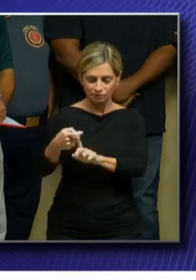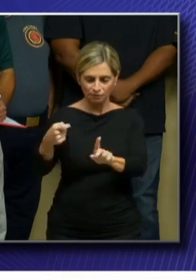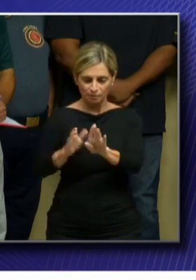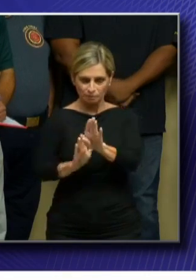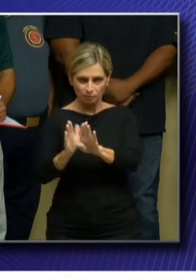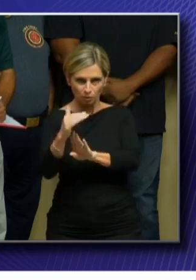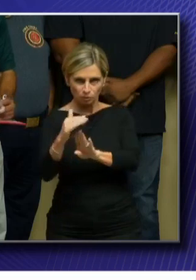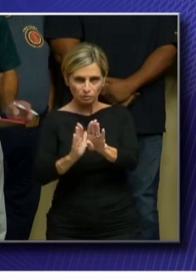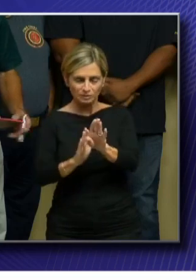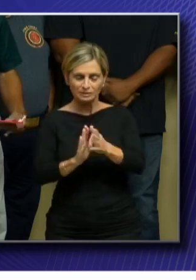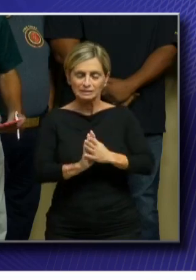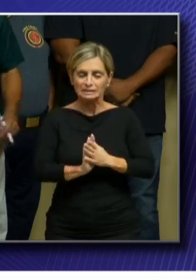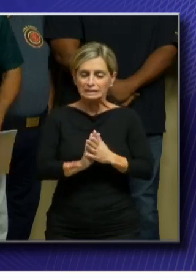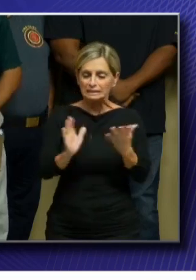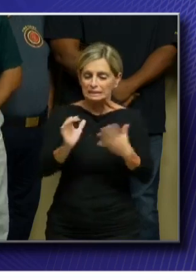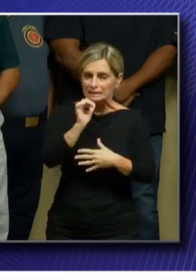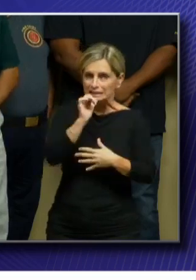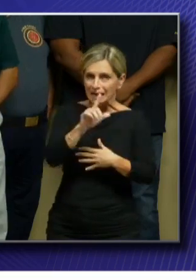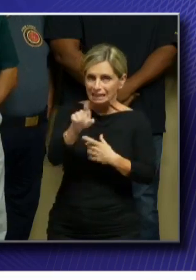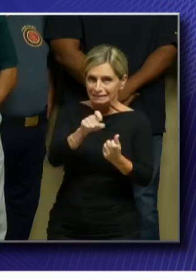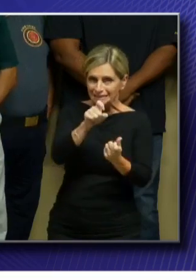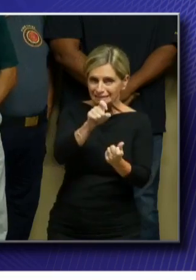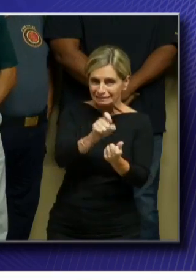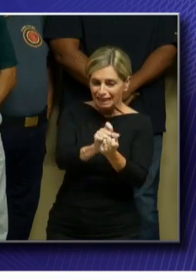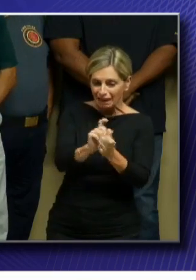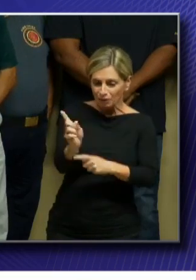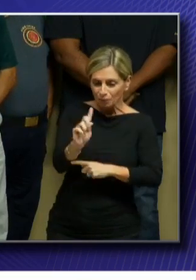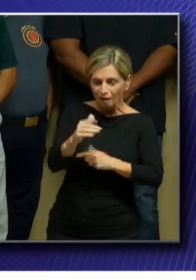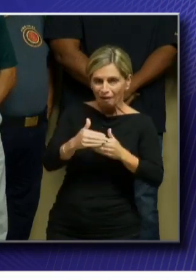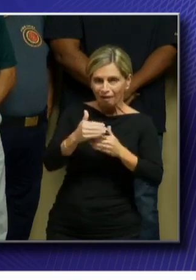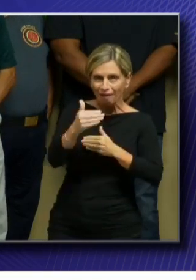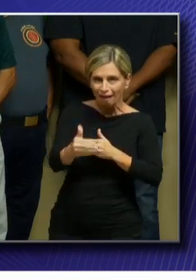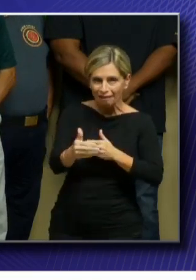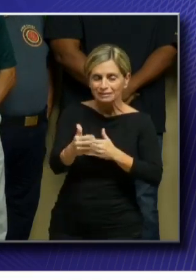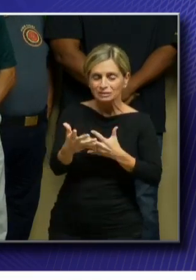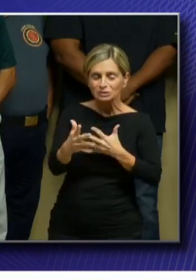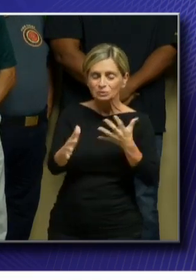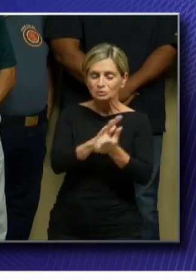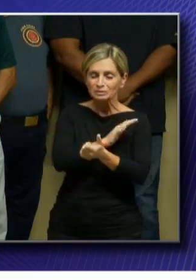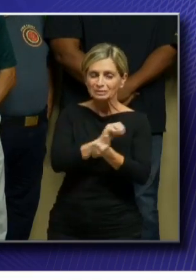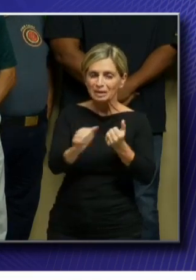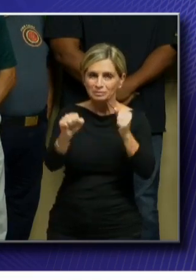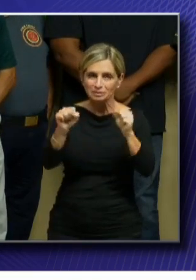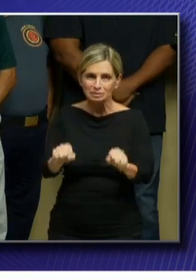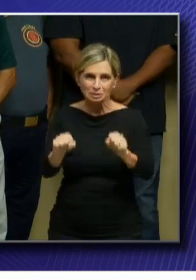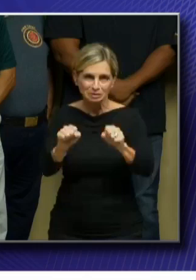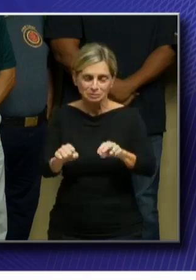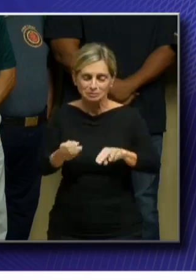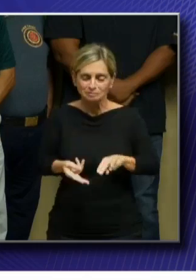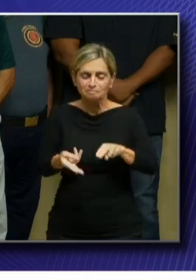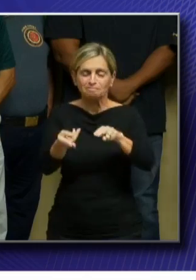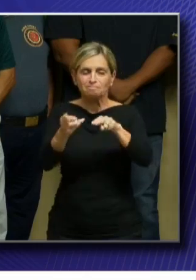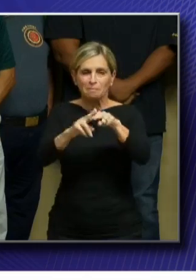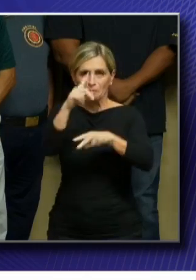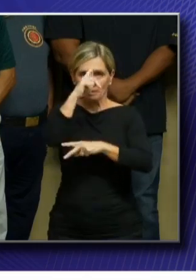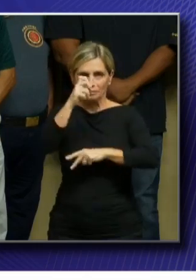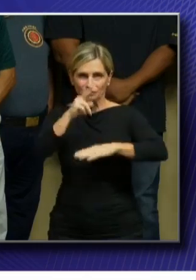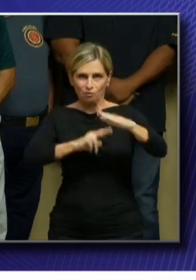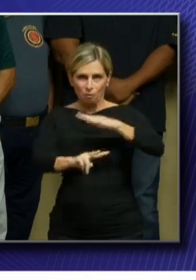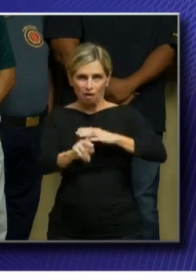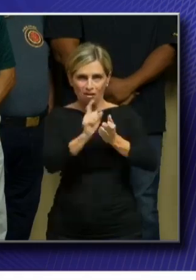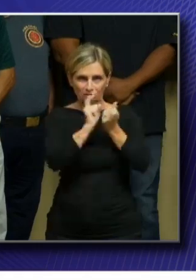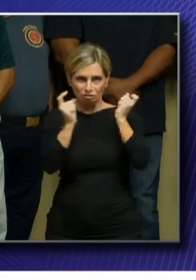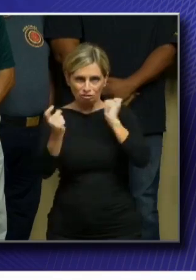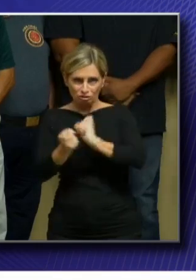forecast uncertainty, the risk for damaging winds and flooding is steadily increasing as a result of this forecast change. The track will